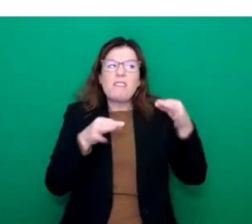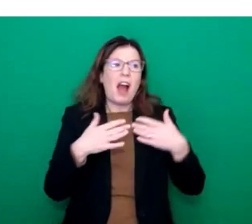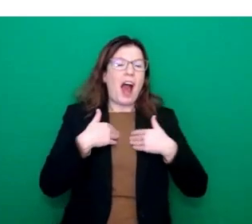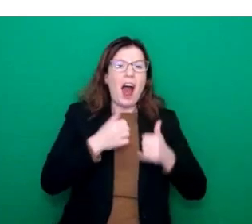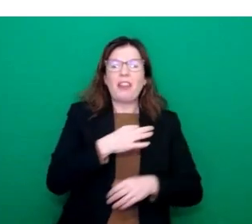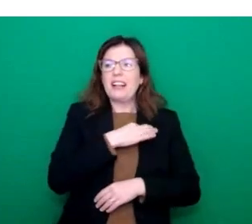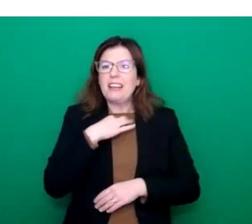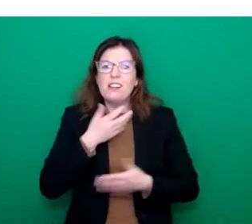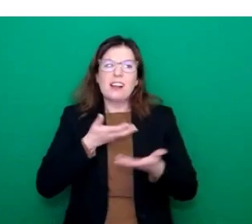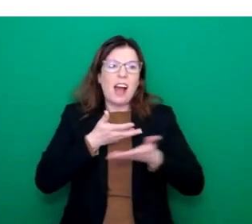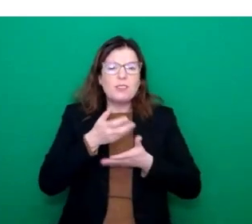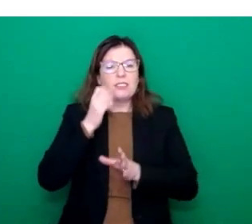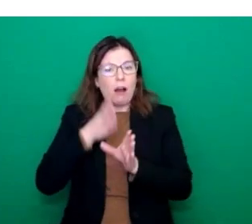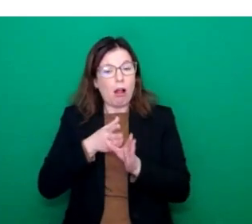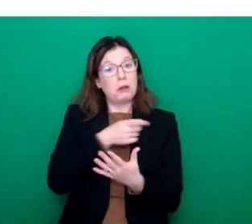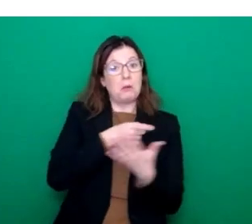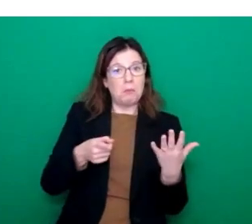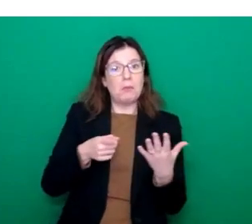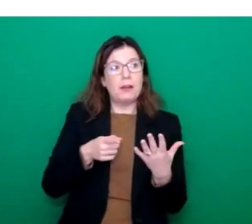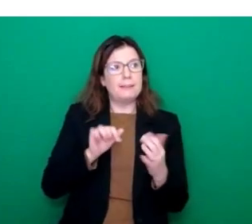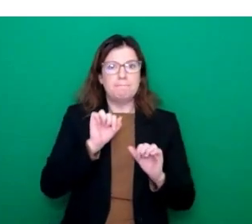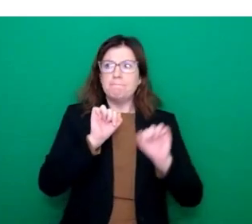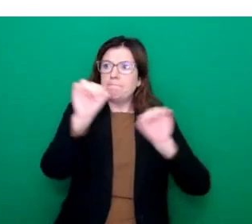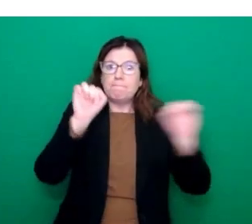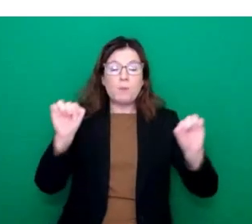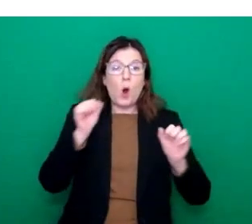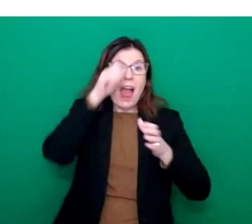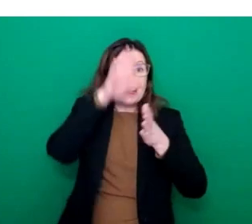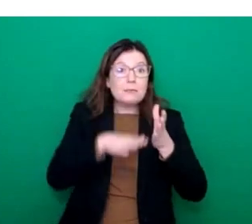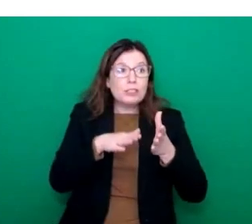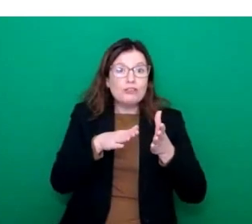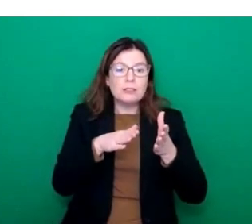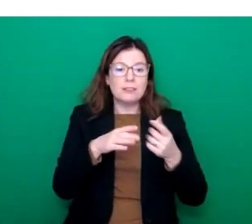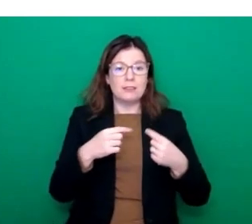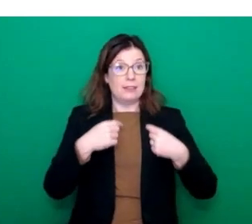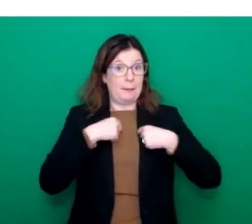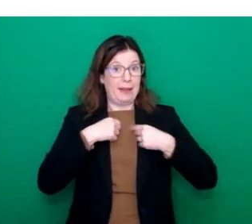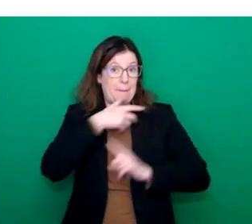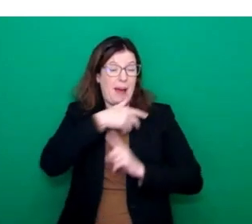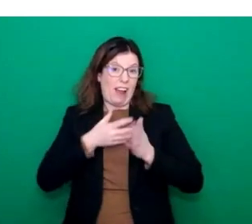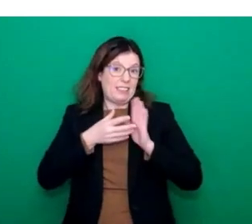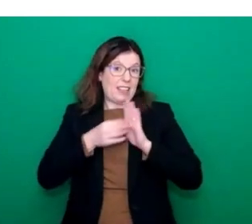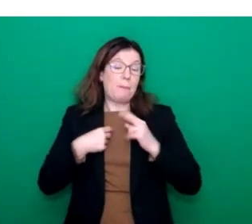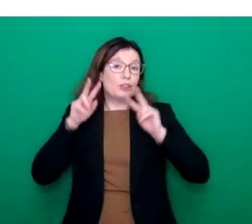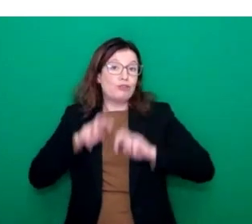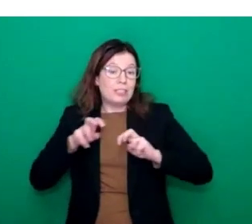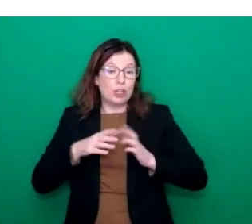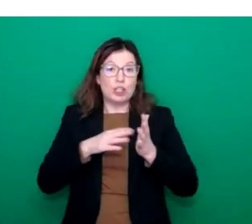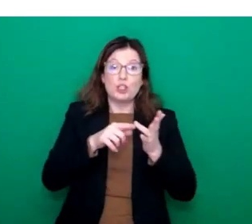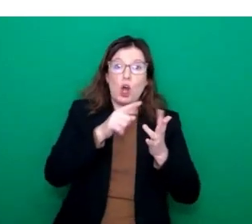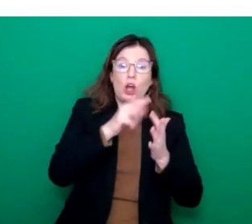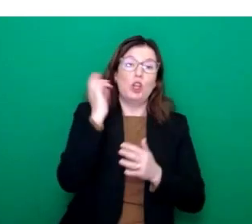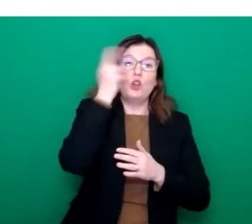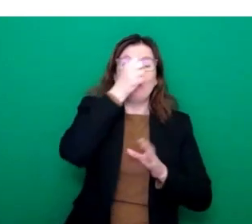counselling, psychology, but also bring their own unique experiences. I have more of a research background. Zoe has a